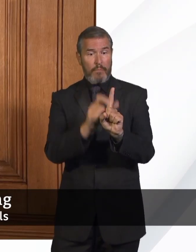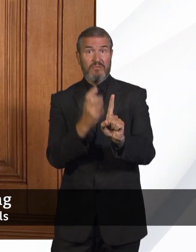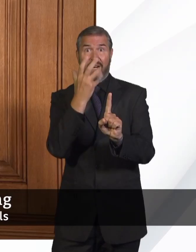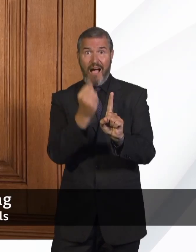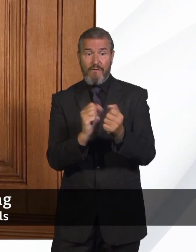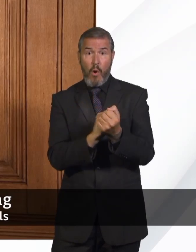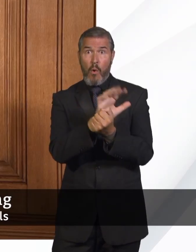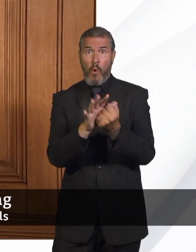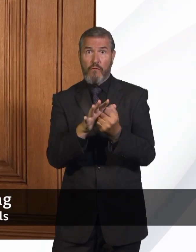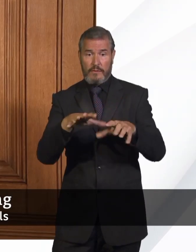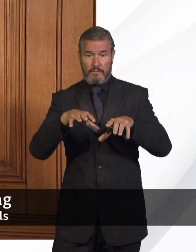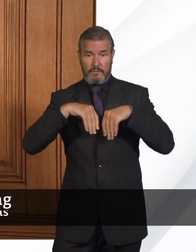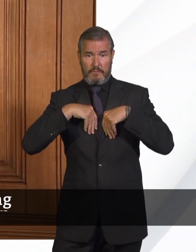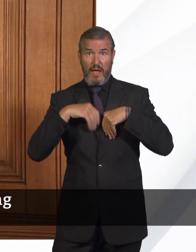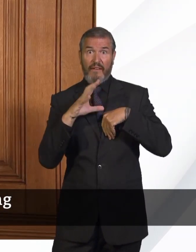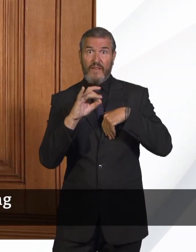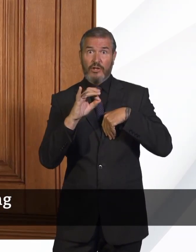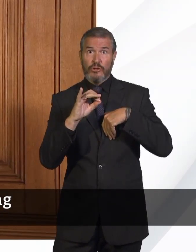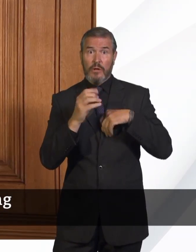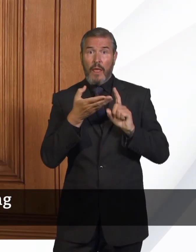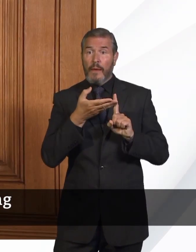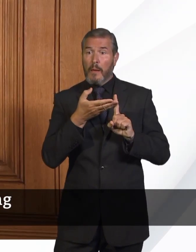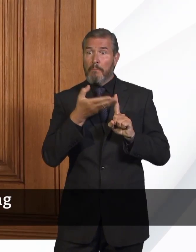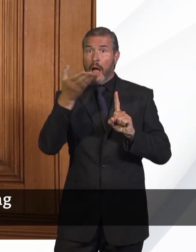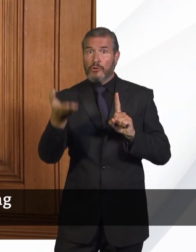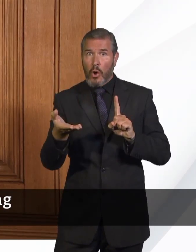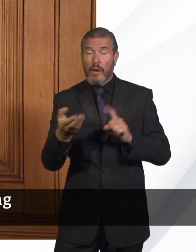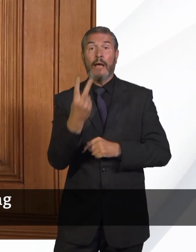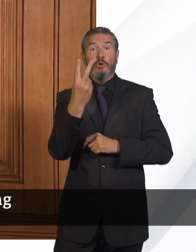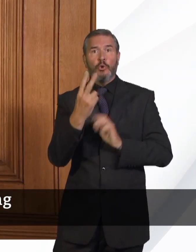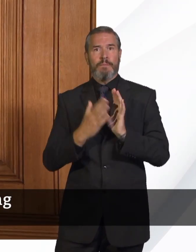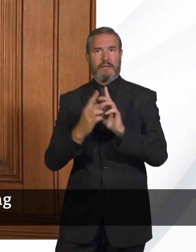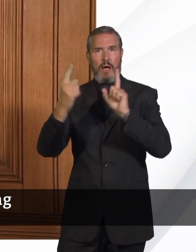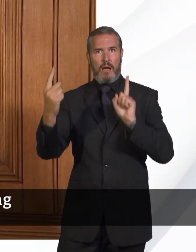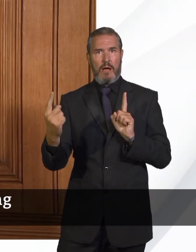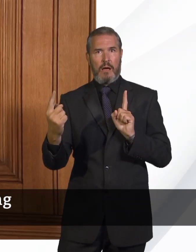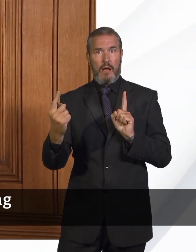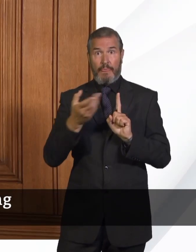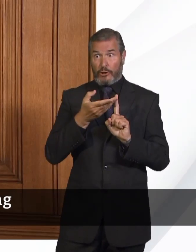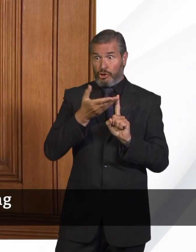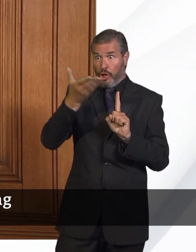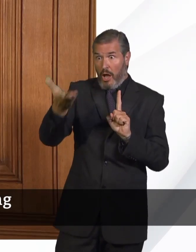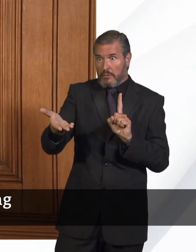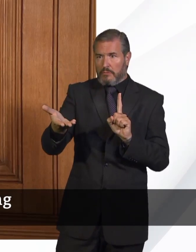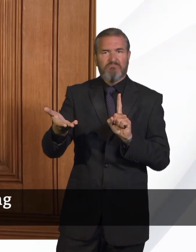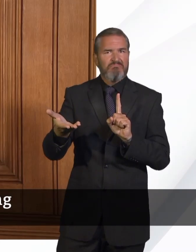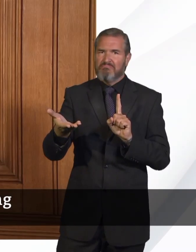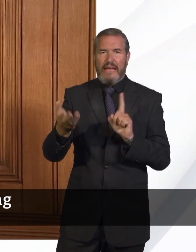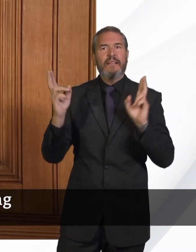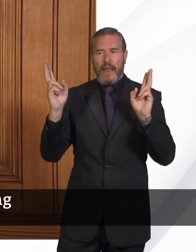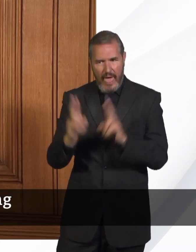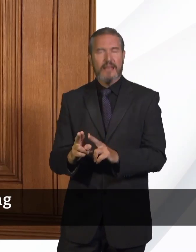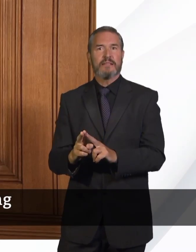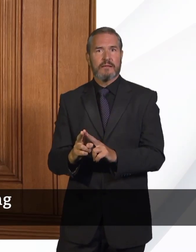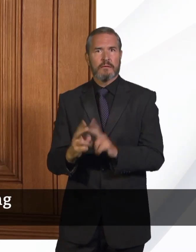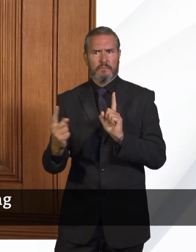infection, the chance of them passing that on at 2 metres distance from other people is significantly less